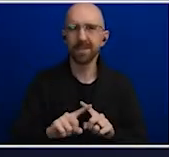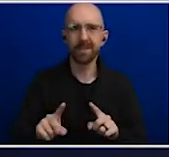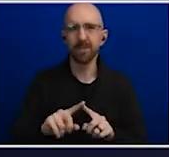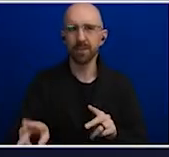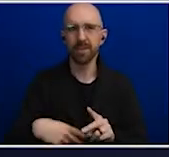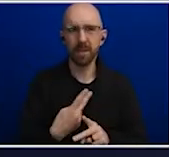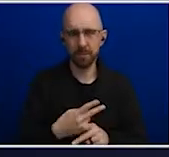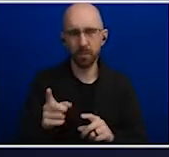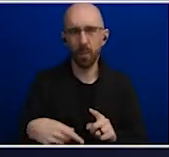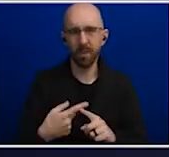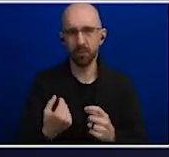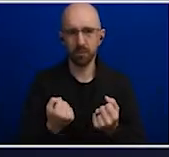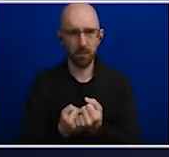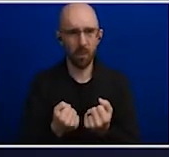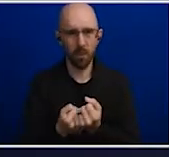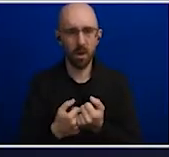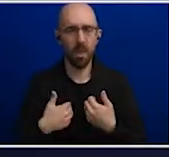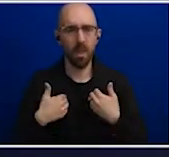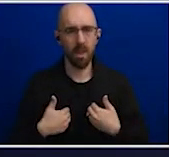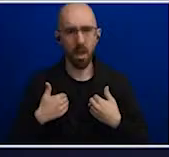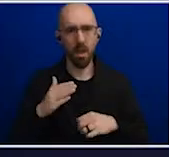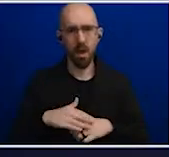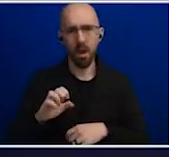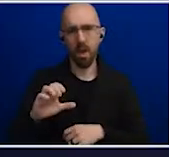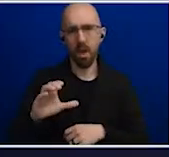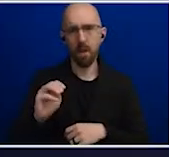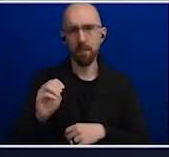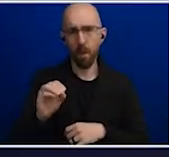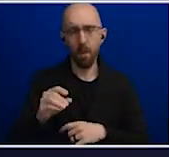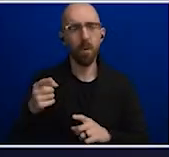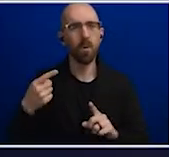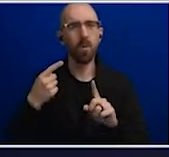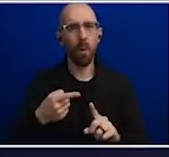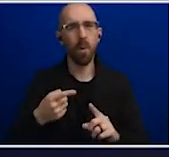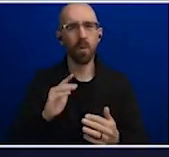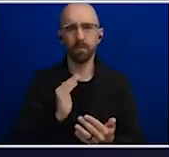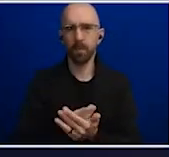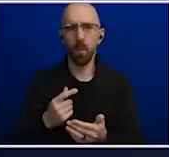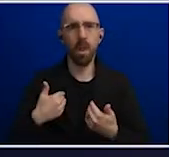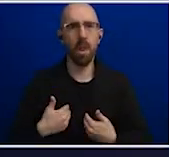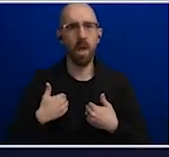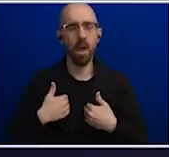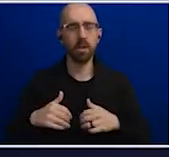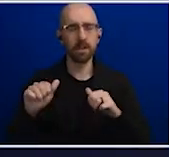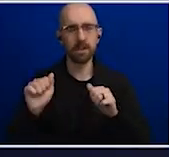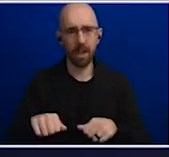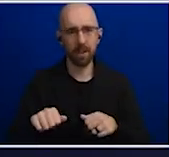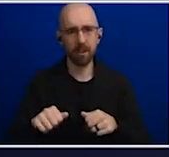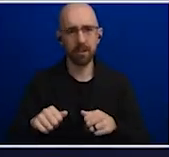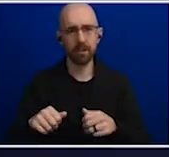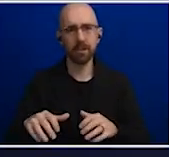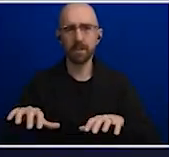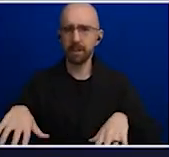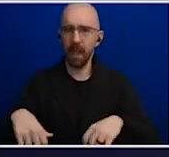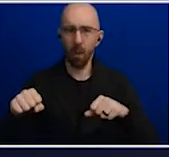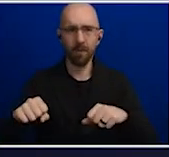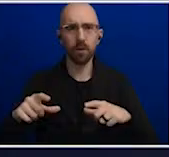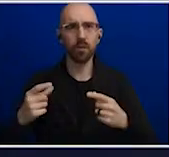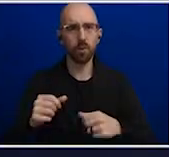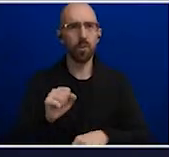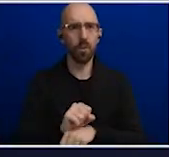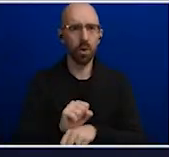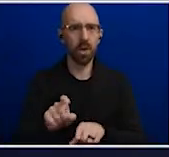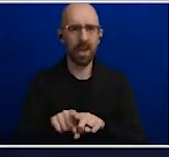support the lungs on ECMO, the goal is to get them to where the lungs can then take back over and do the work as they recover from